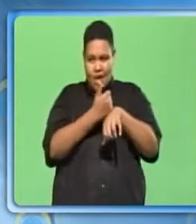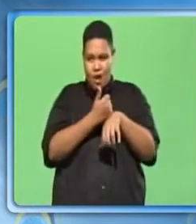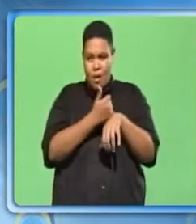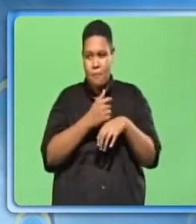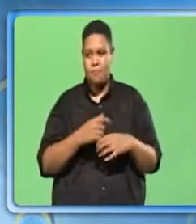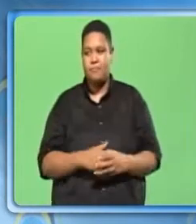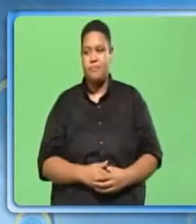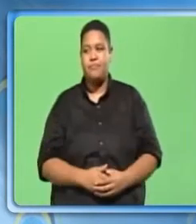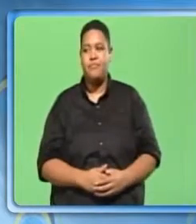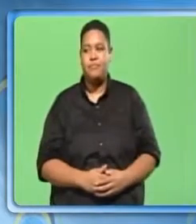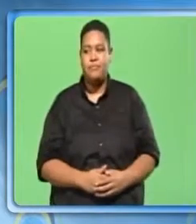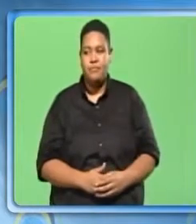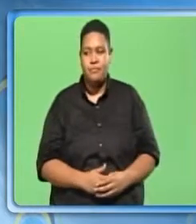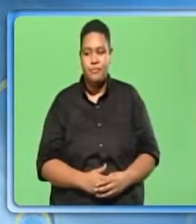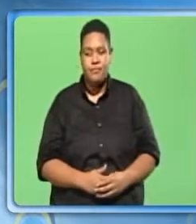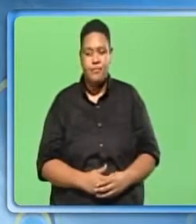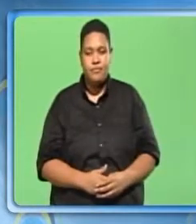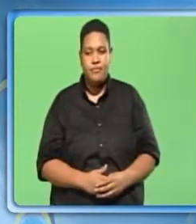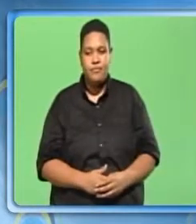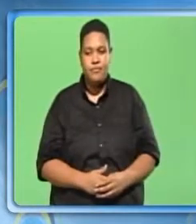one.